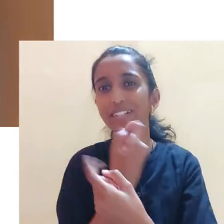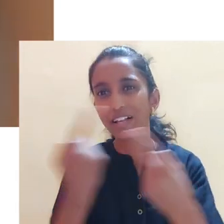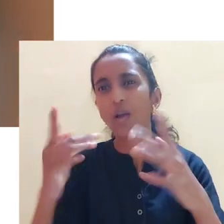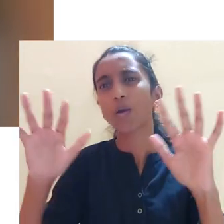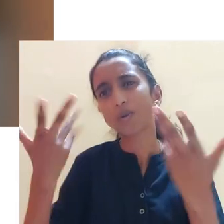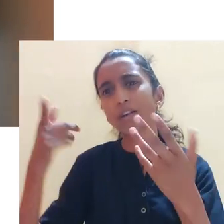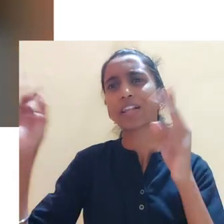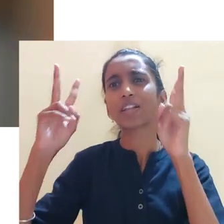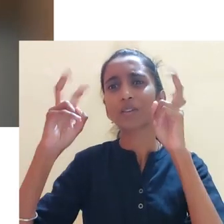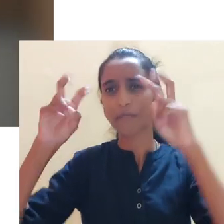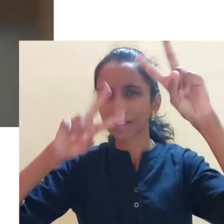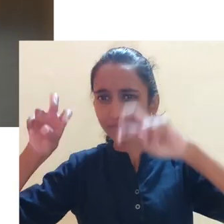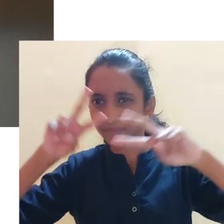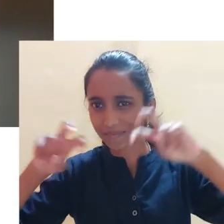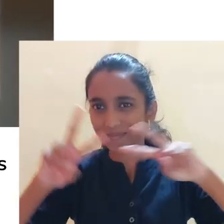the themes explored.